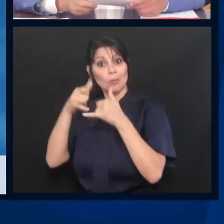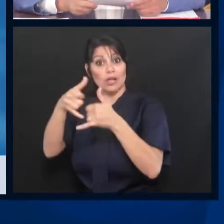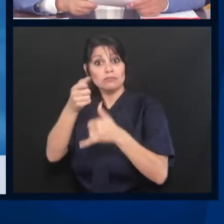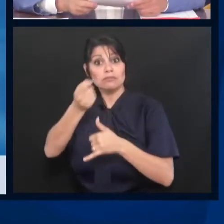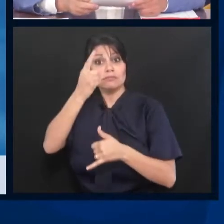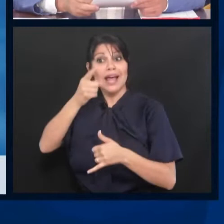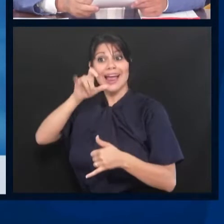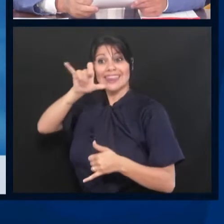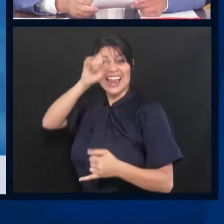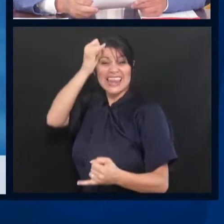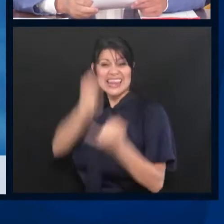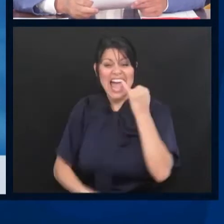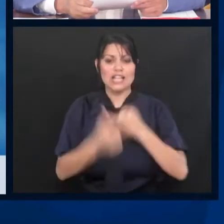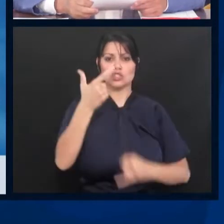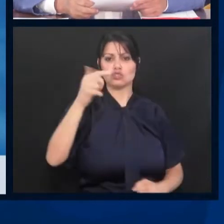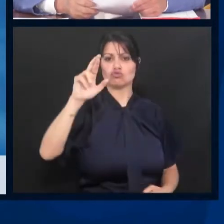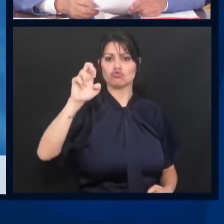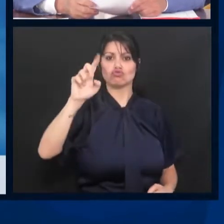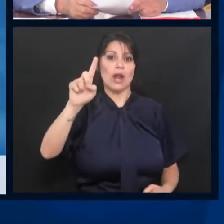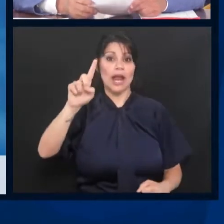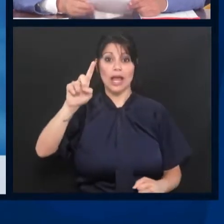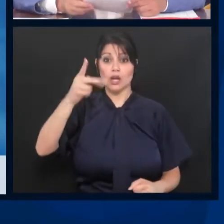of